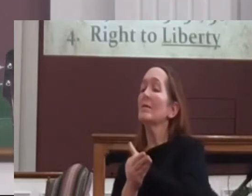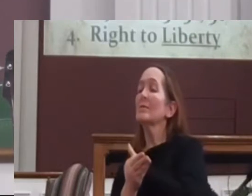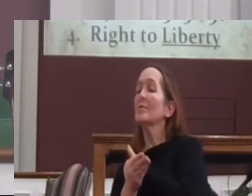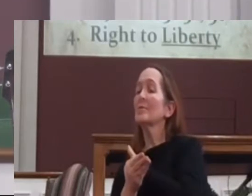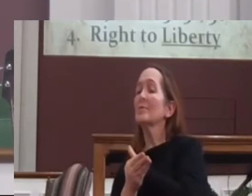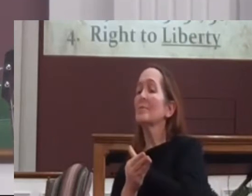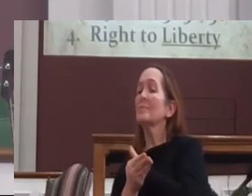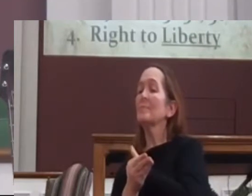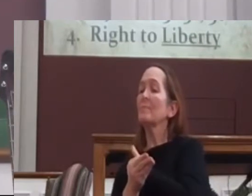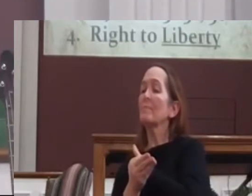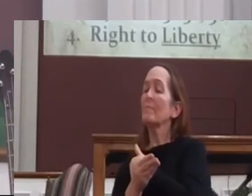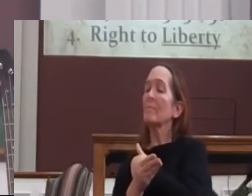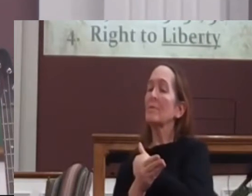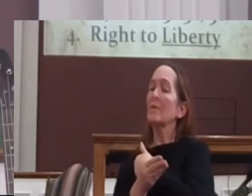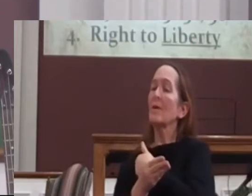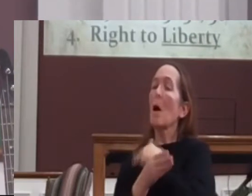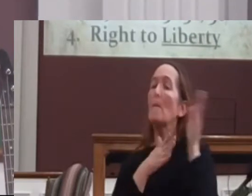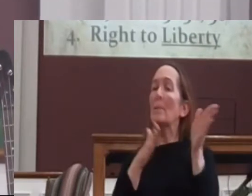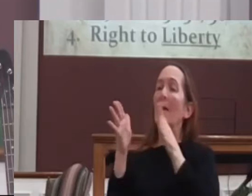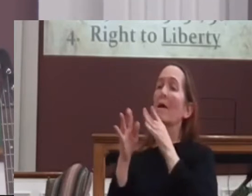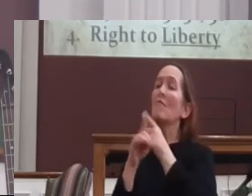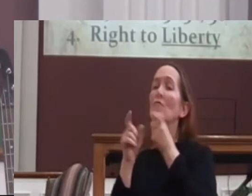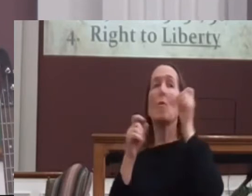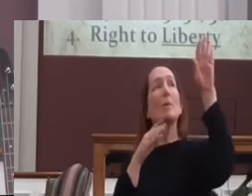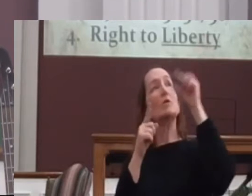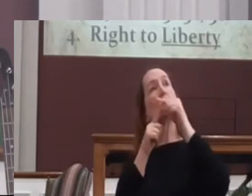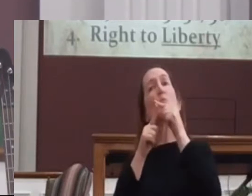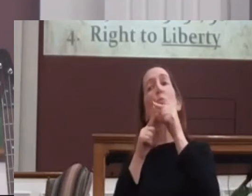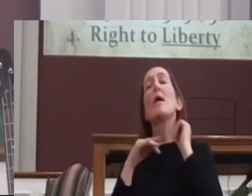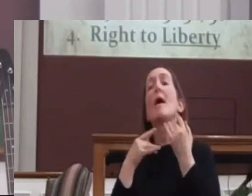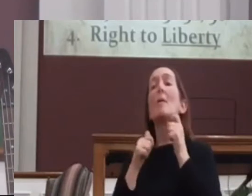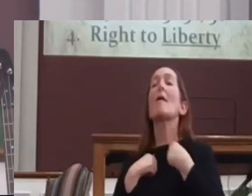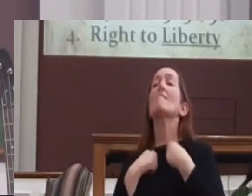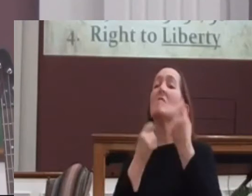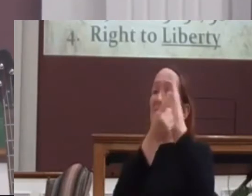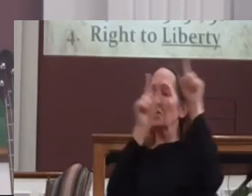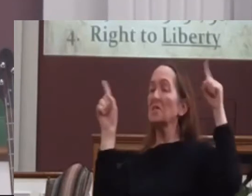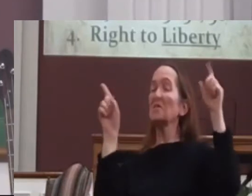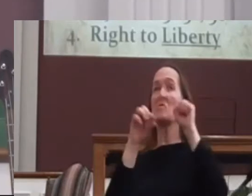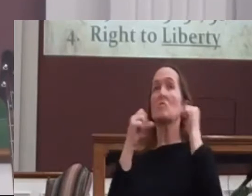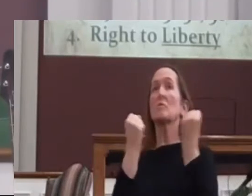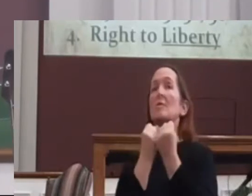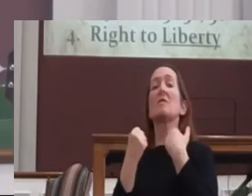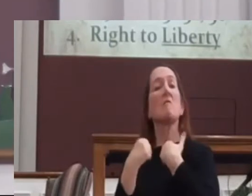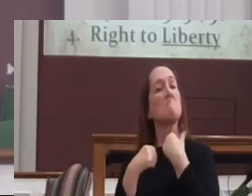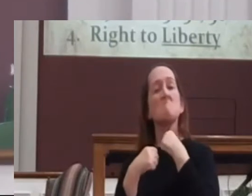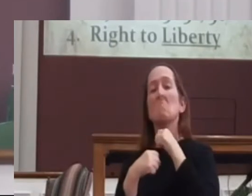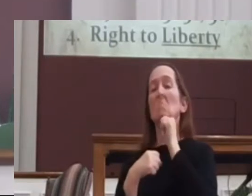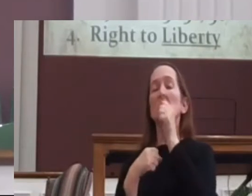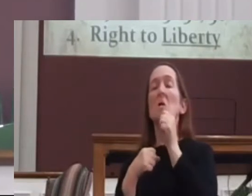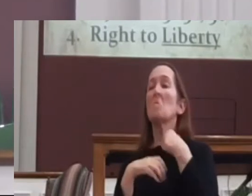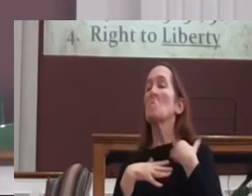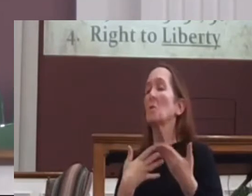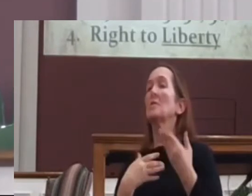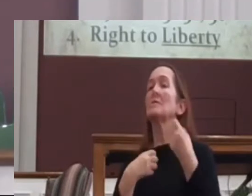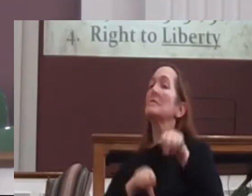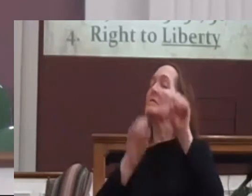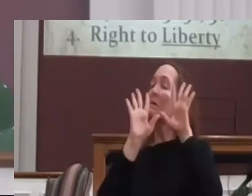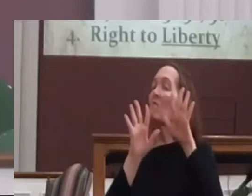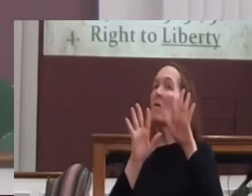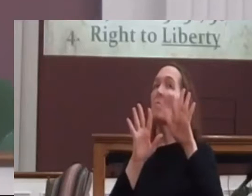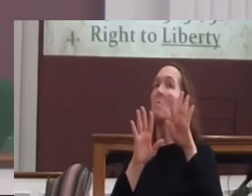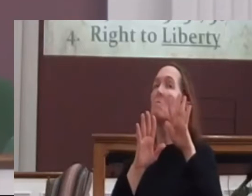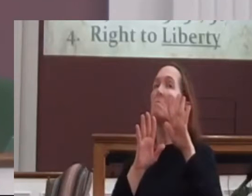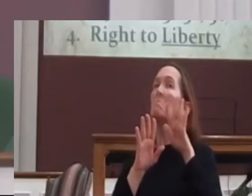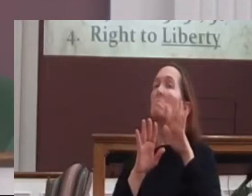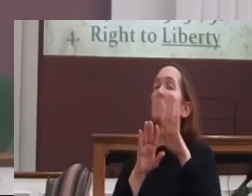And God gave us provisions from His Word on how to have a successful society. And I'm not willing to